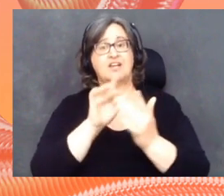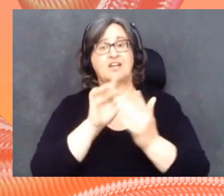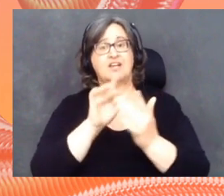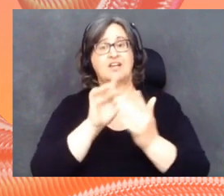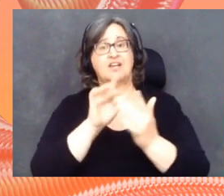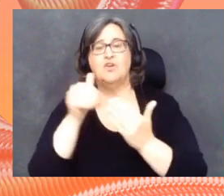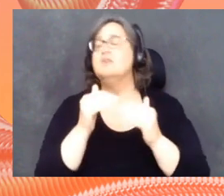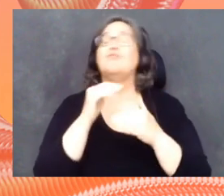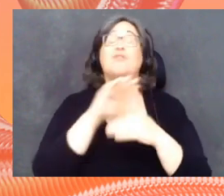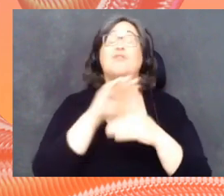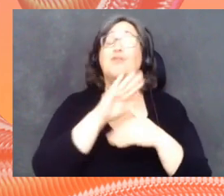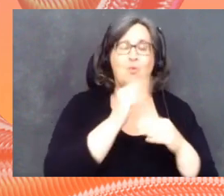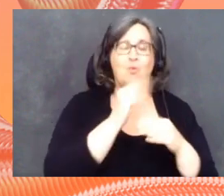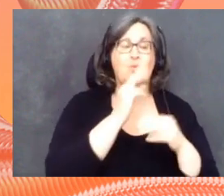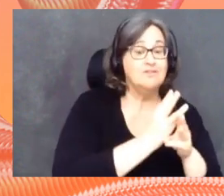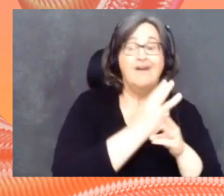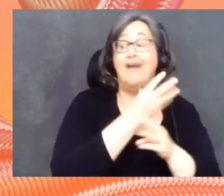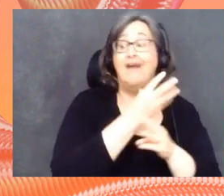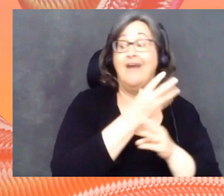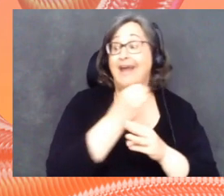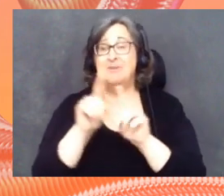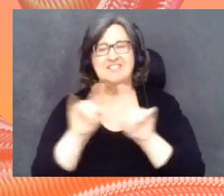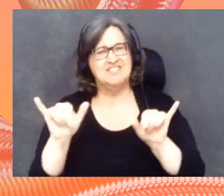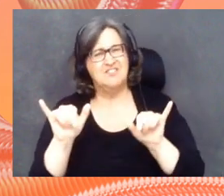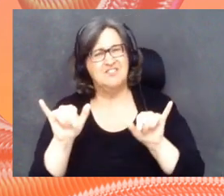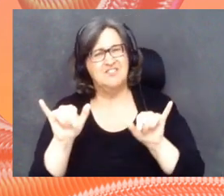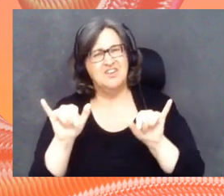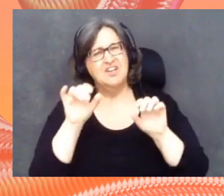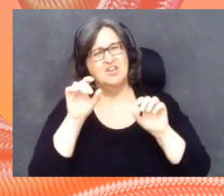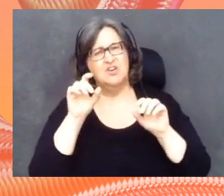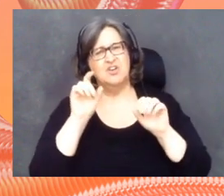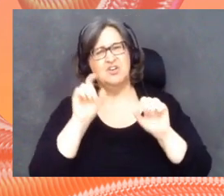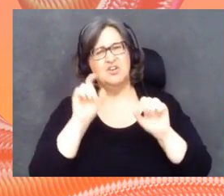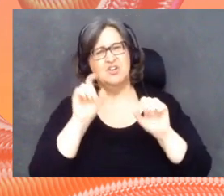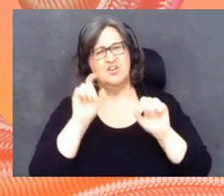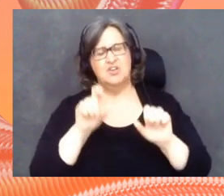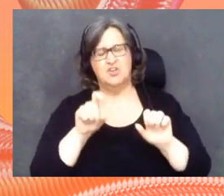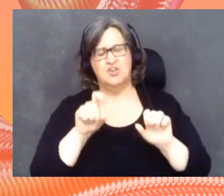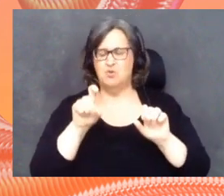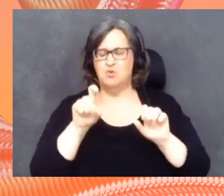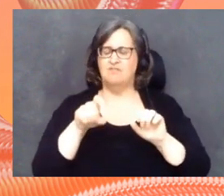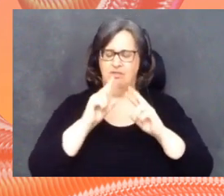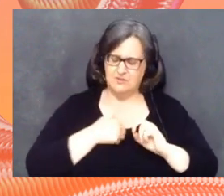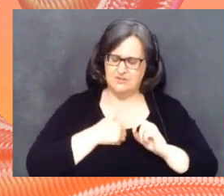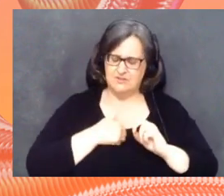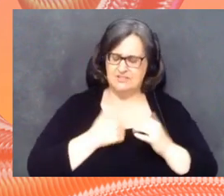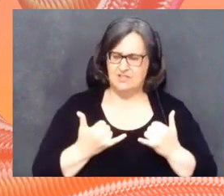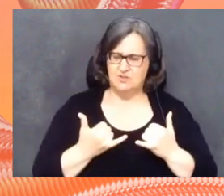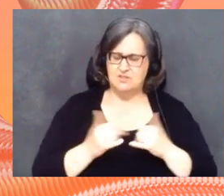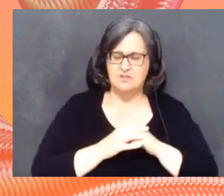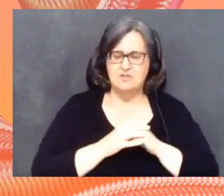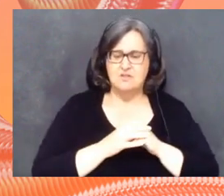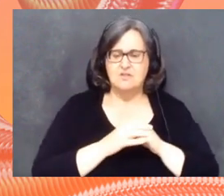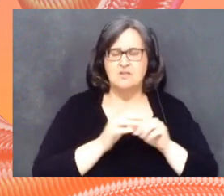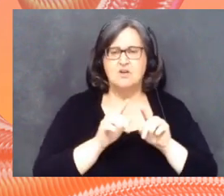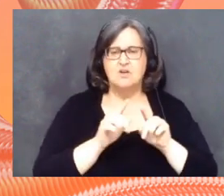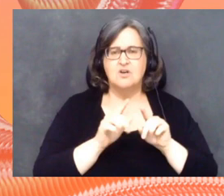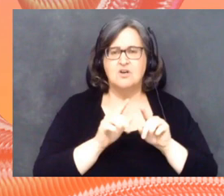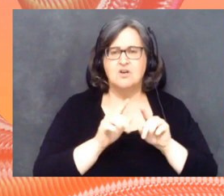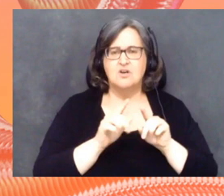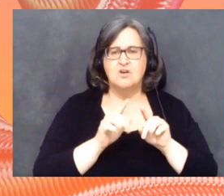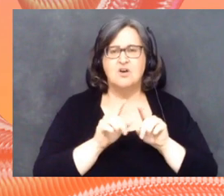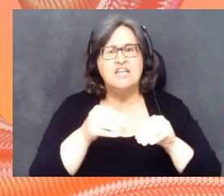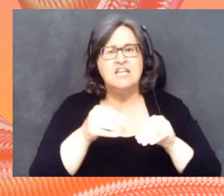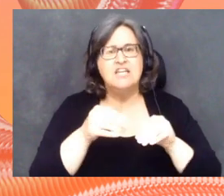is such a thing. It's like we have to be seeding into ourselves deeply now, while also like harvesting all the connections